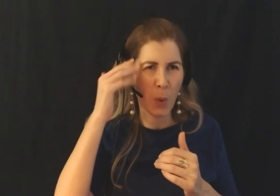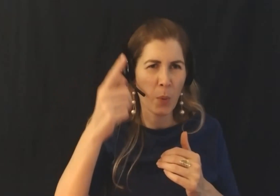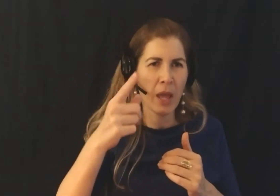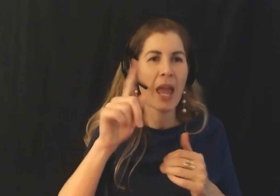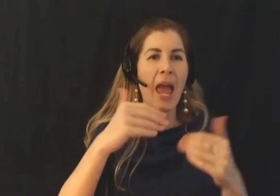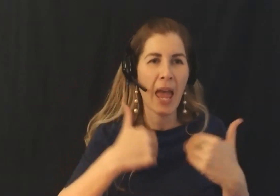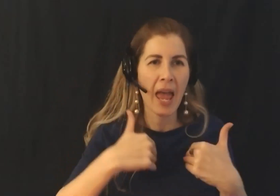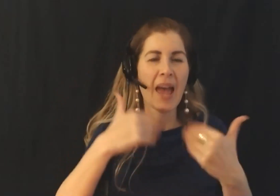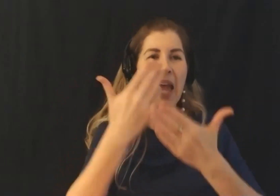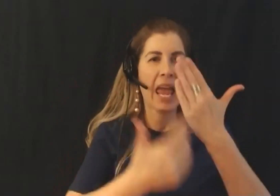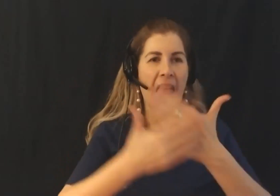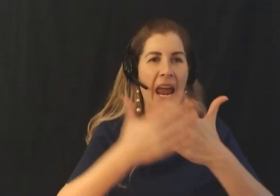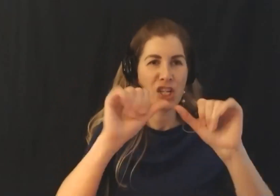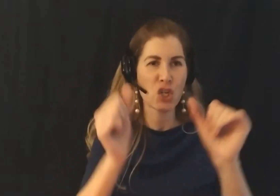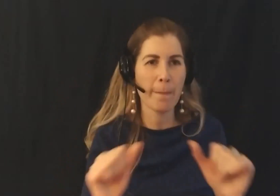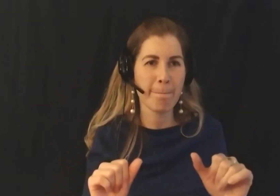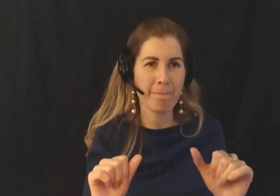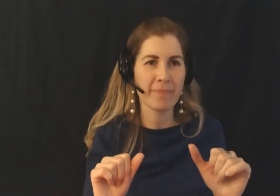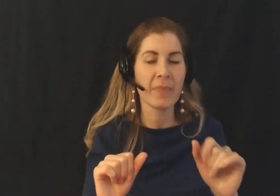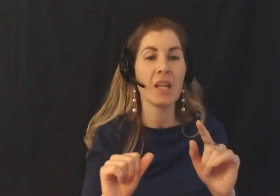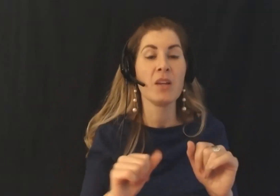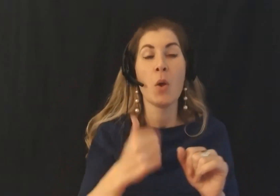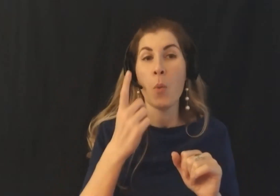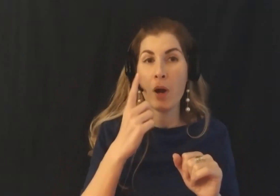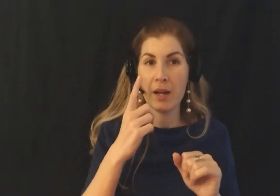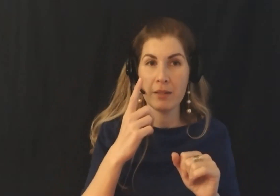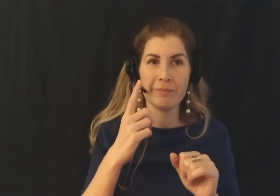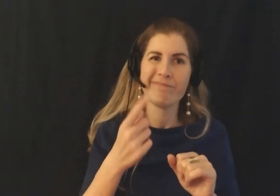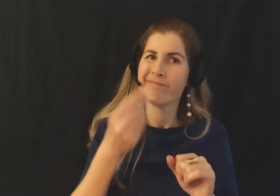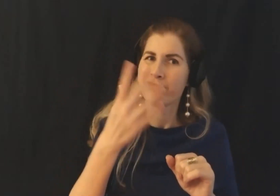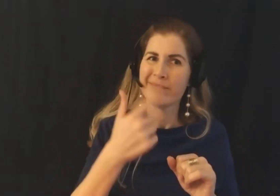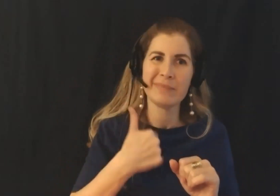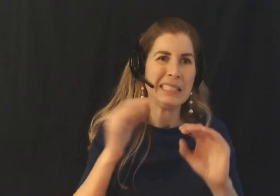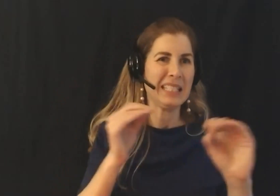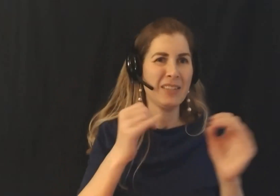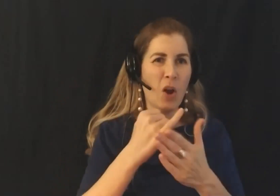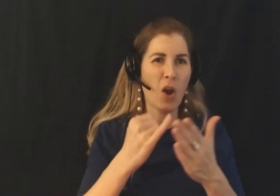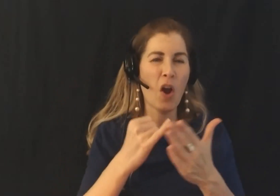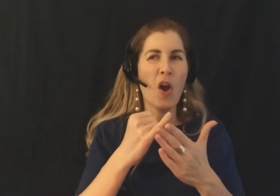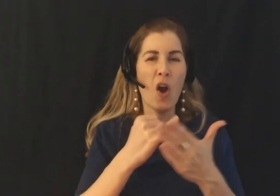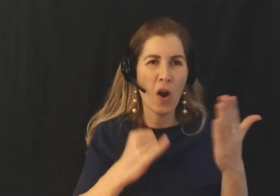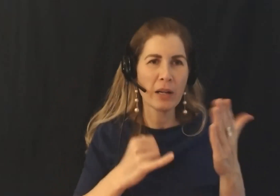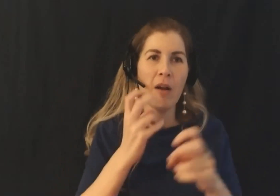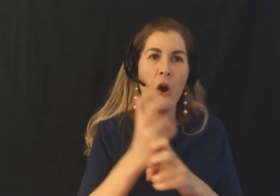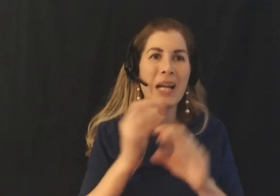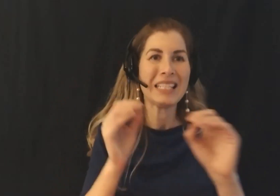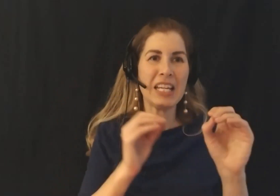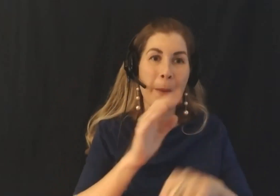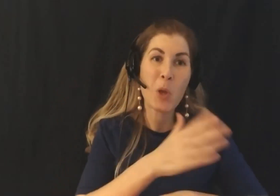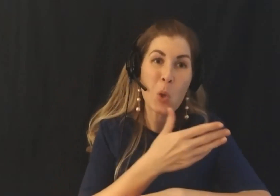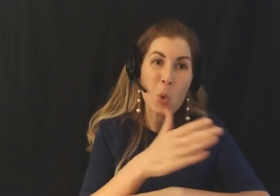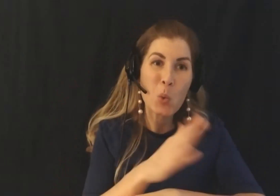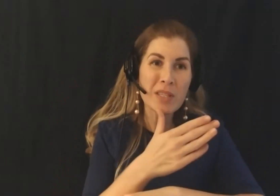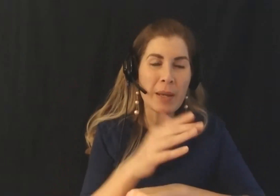music theater teaching artist, one of the biggest struggles that I encounter is teaching music virtually because you have the issue